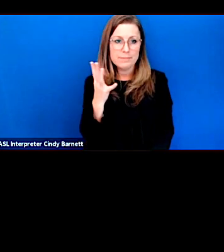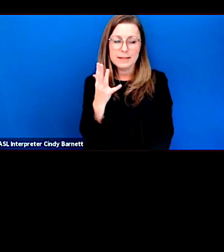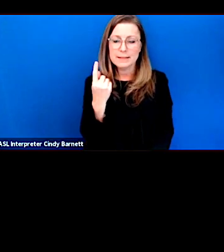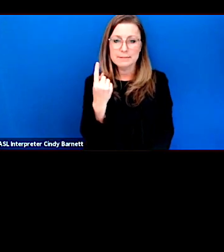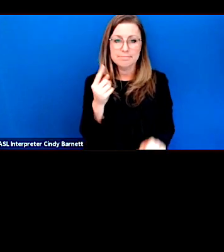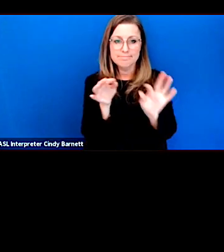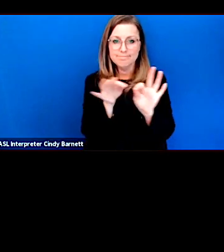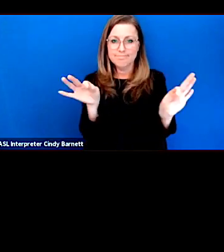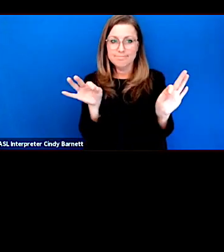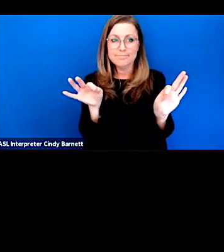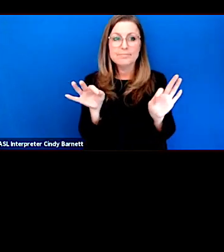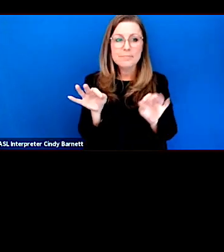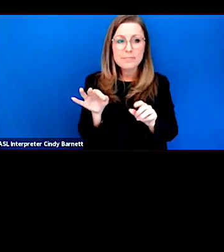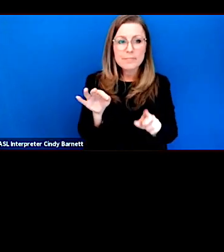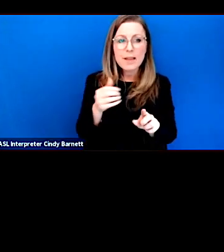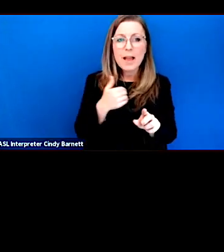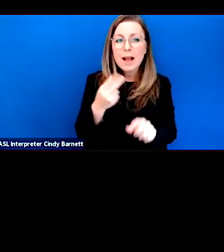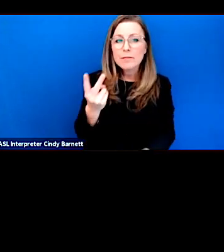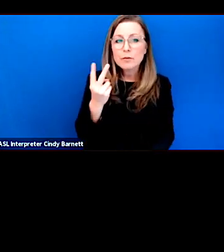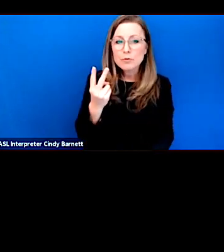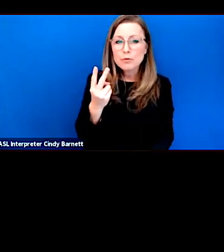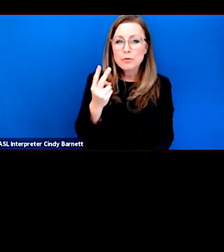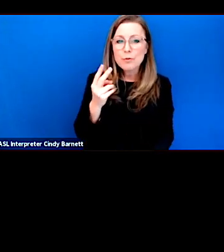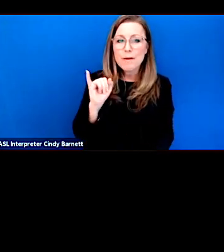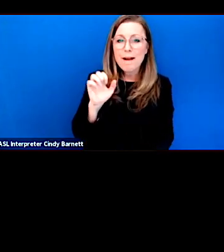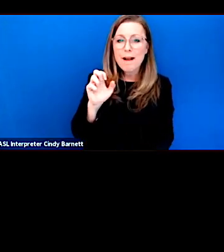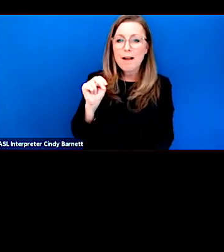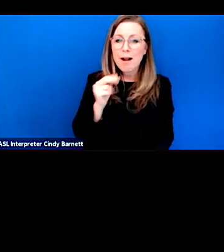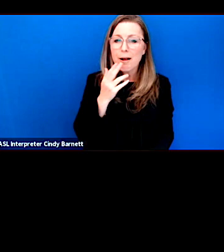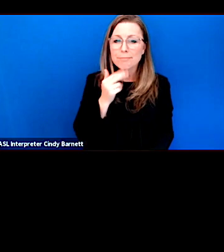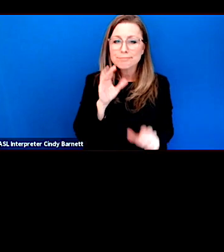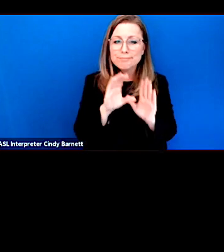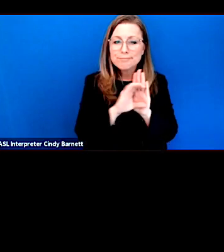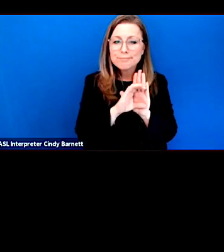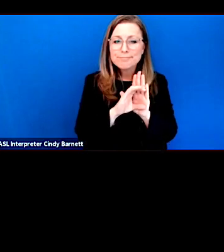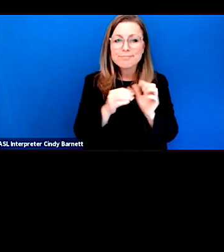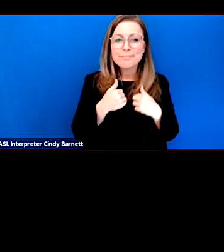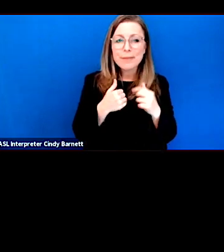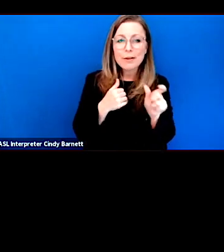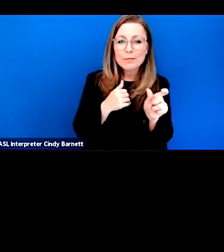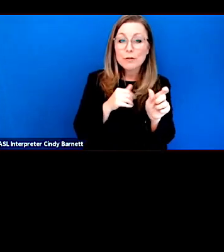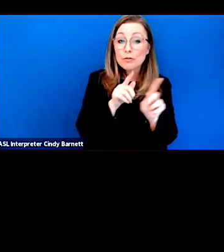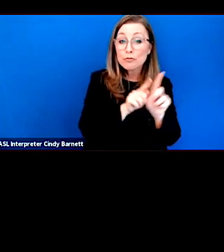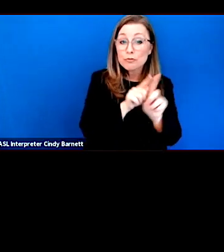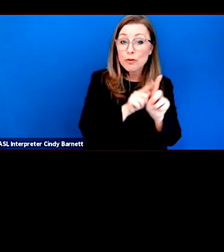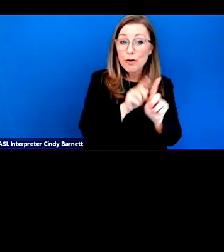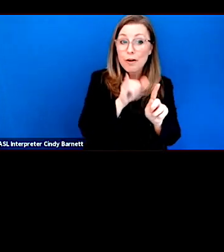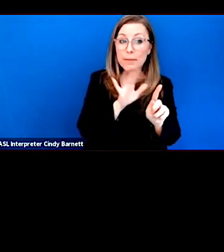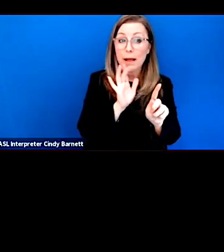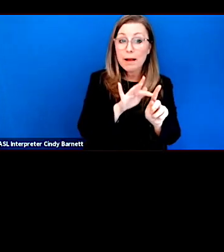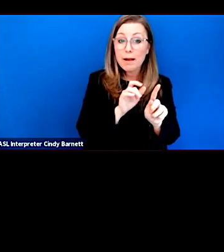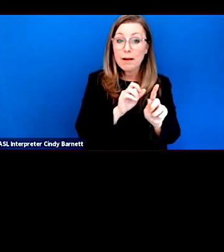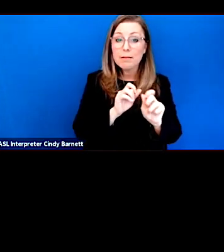previous demonstrations. And in that photo that I showed, it's a star, the cited by, the citation, which you can use